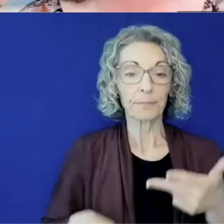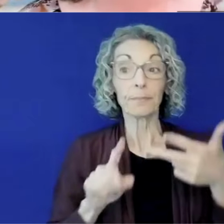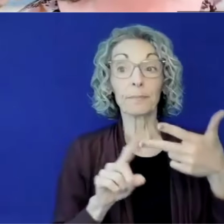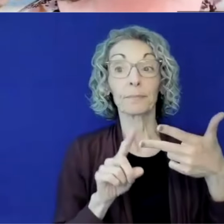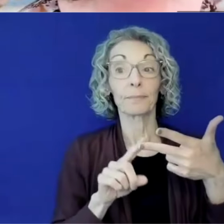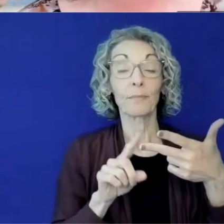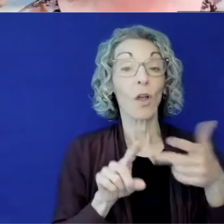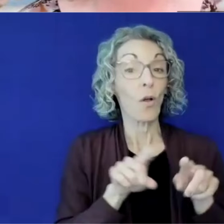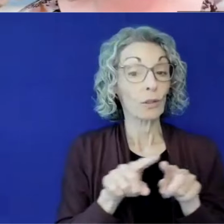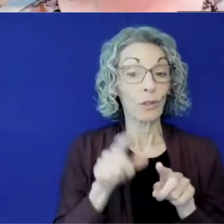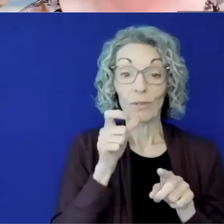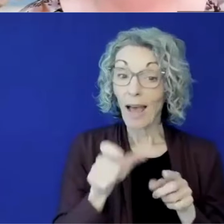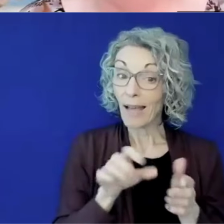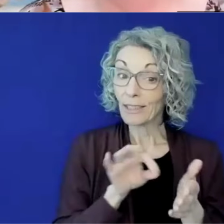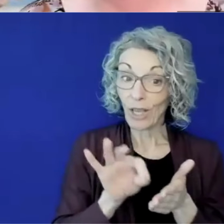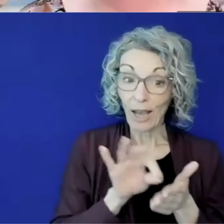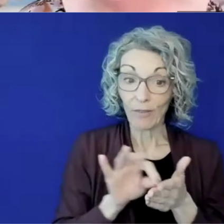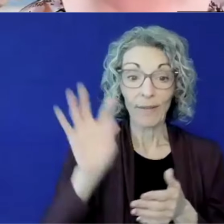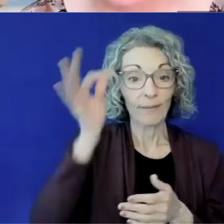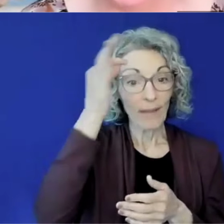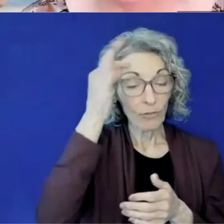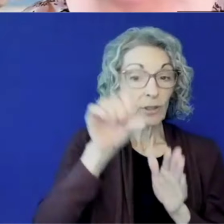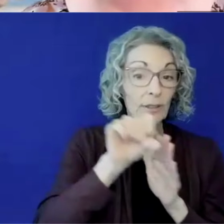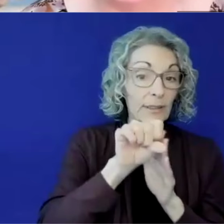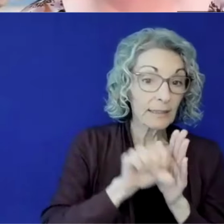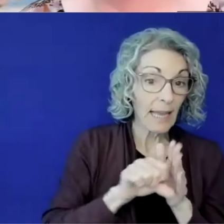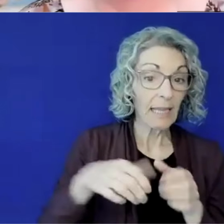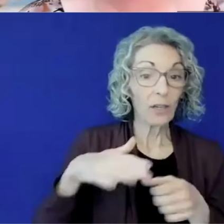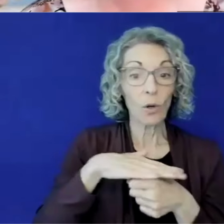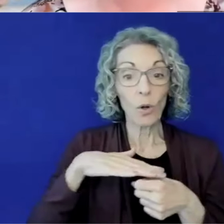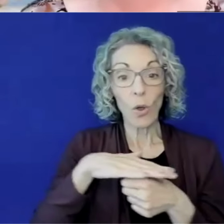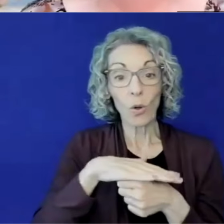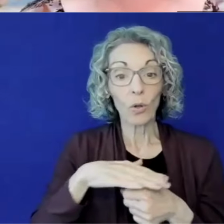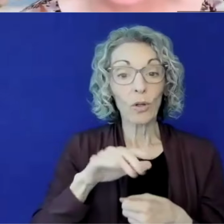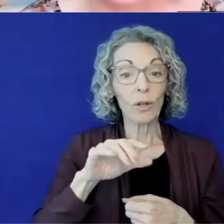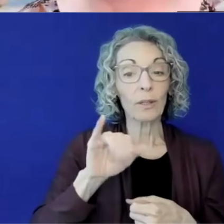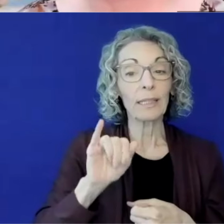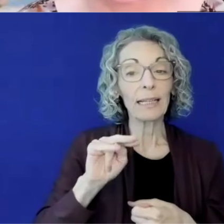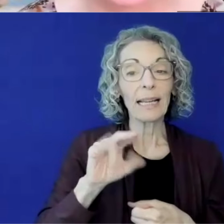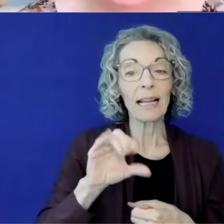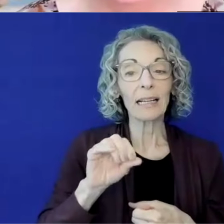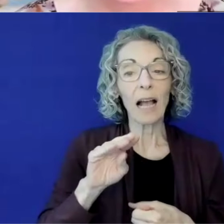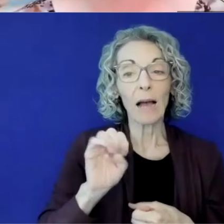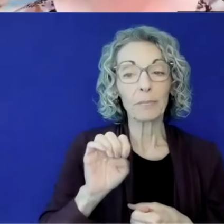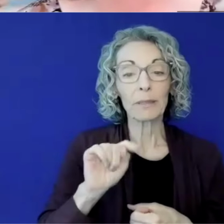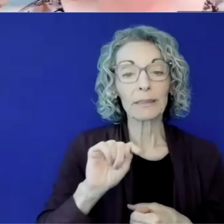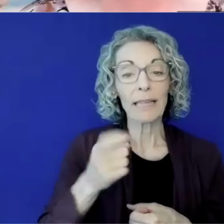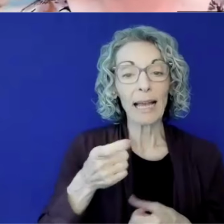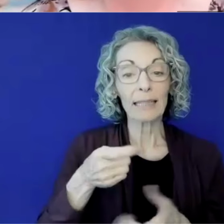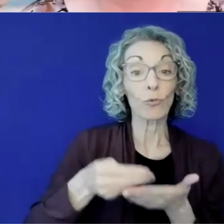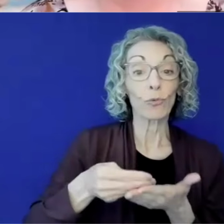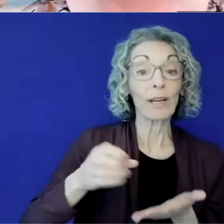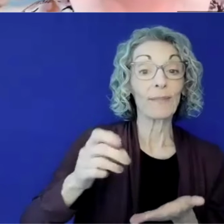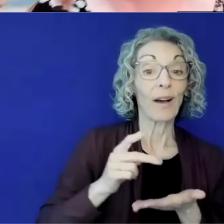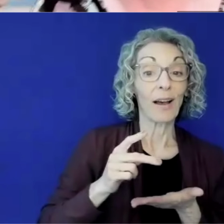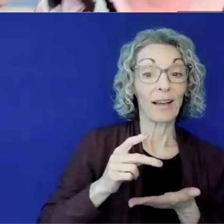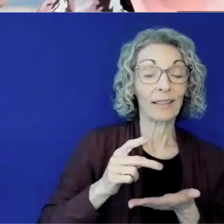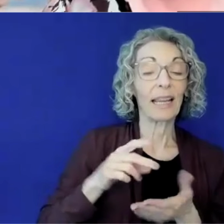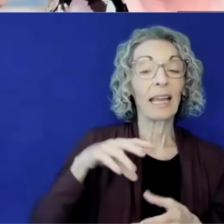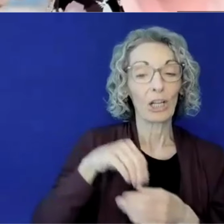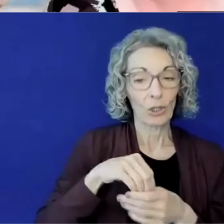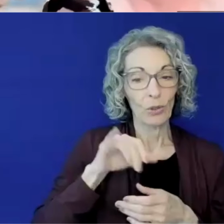federal, state, or local income tax refunds, including tax credits like the Earned